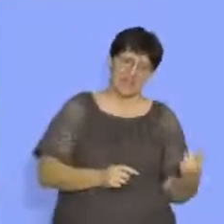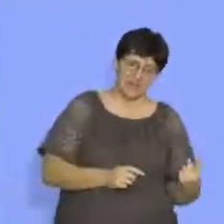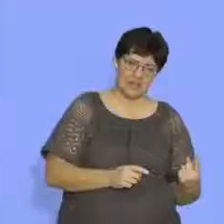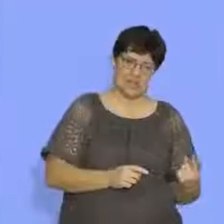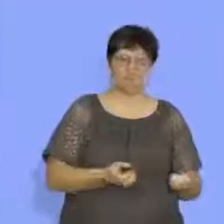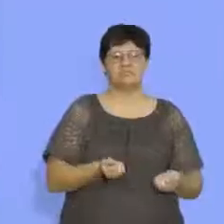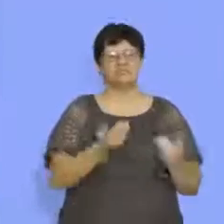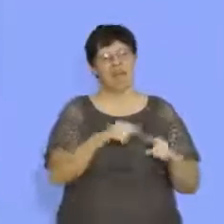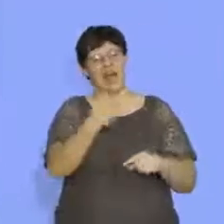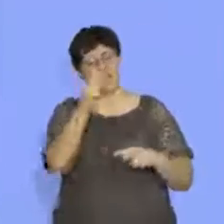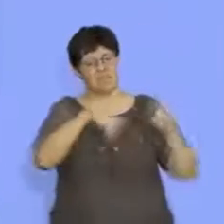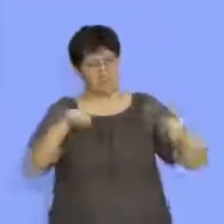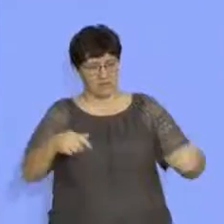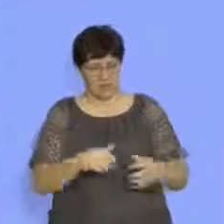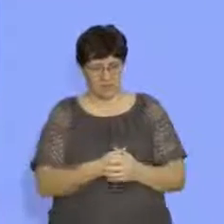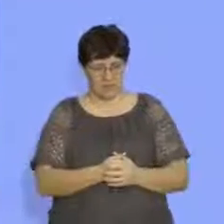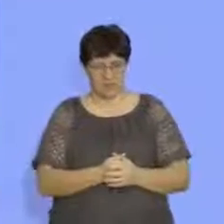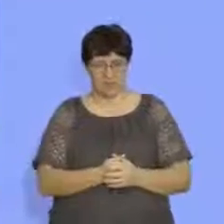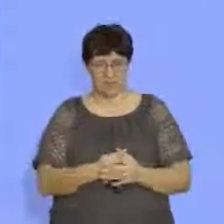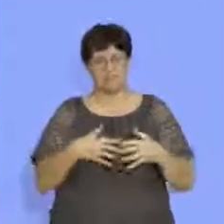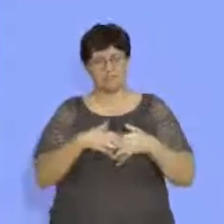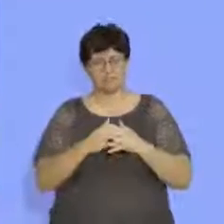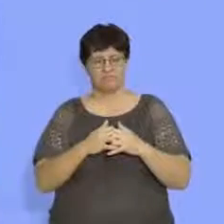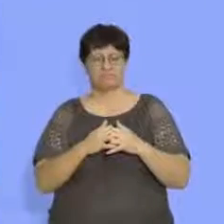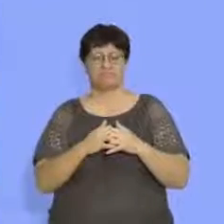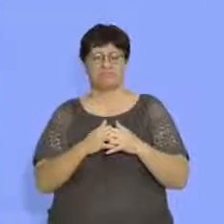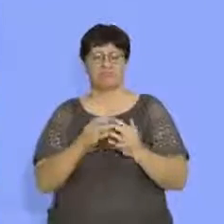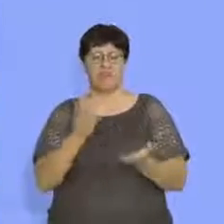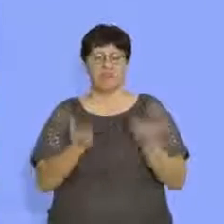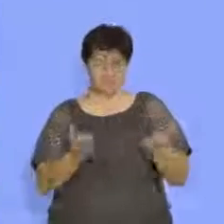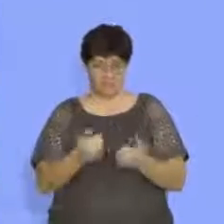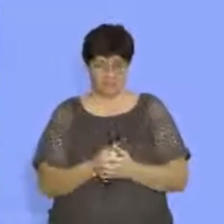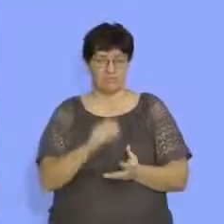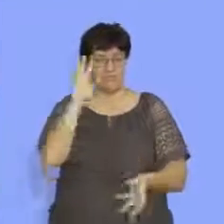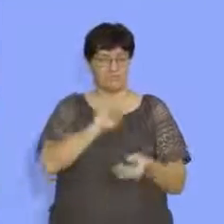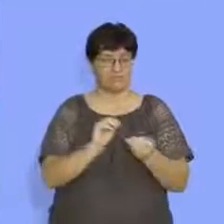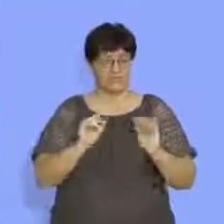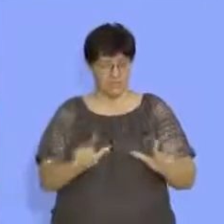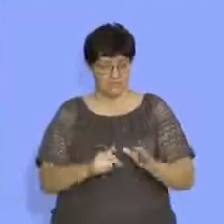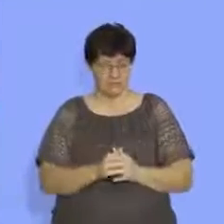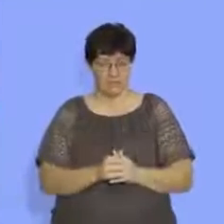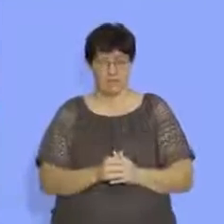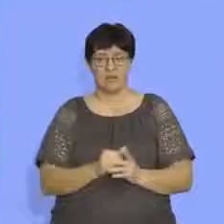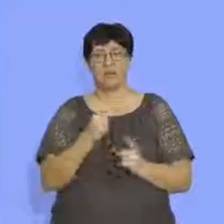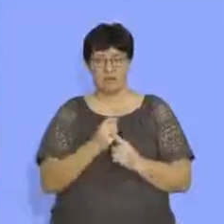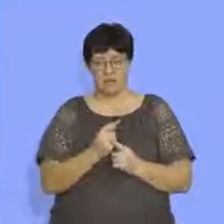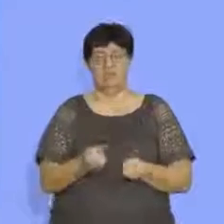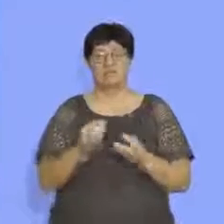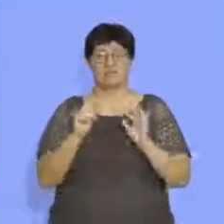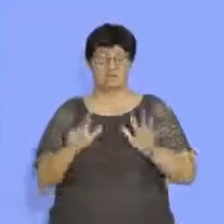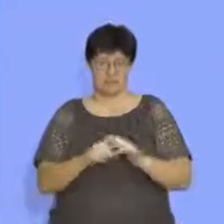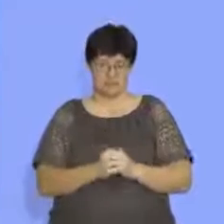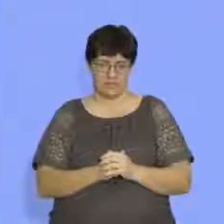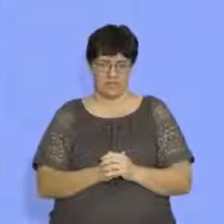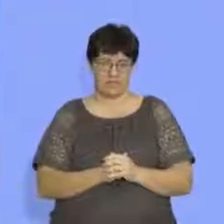variable, the other one you assign it another variable, and then you set up your equations. I know the total must be 7, so when you add them,